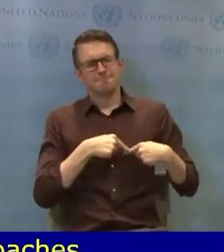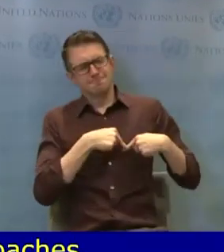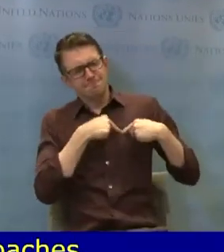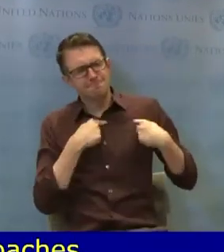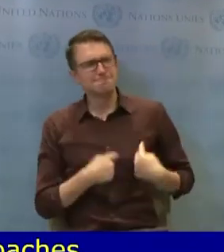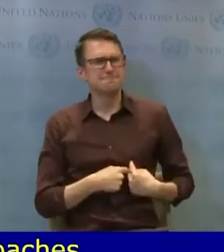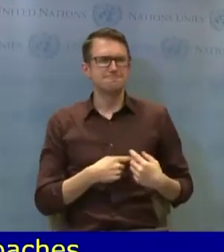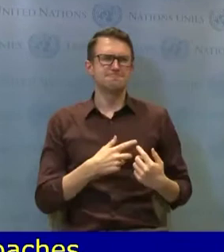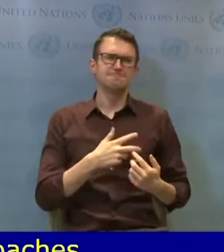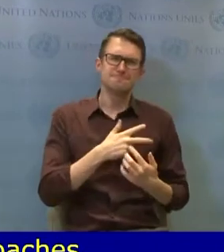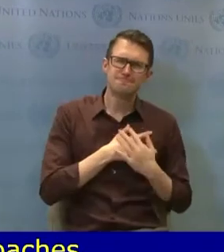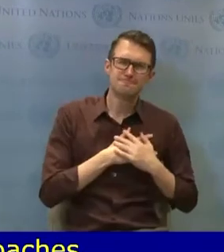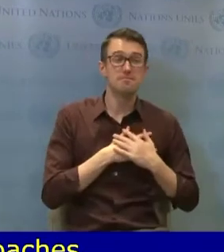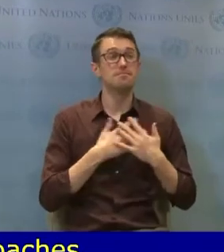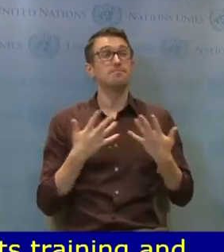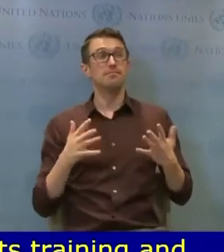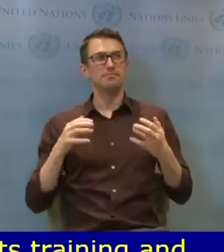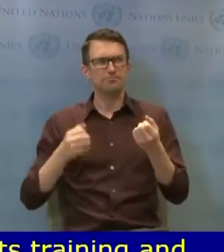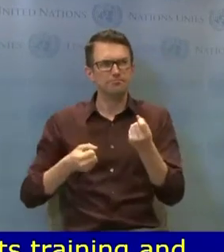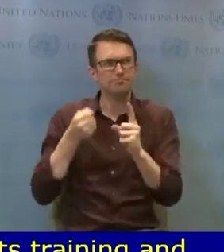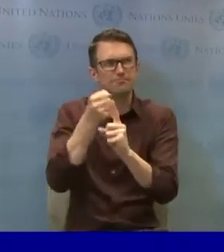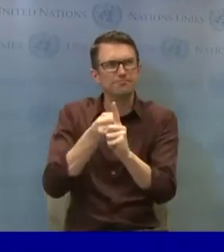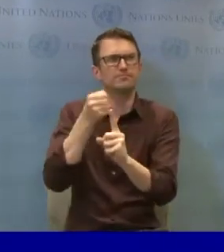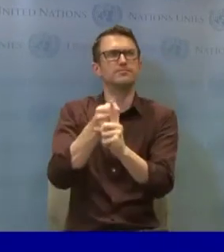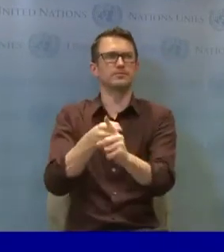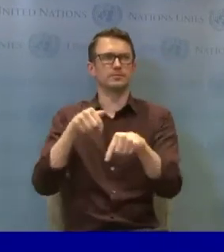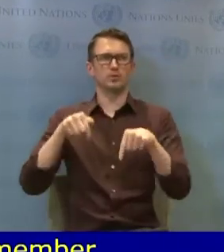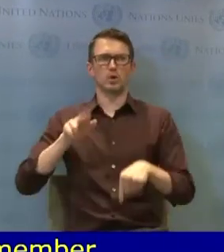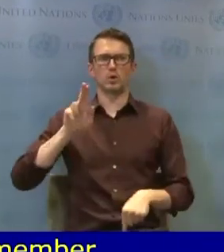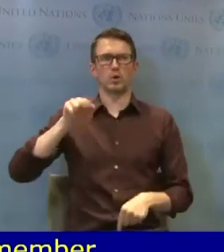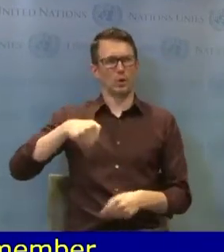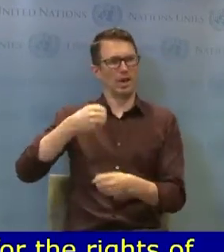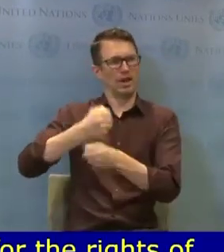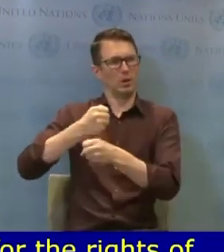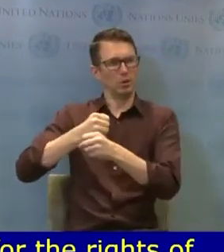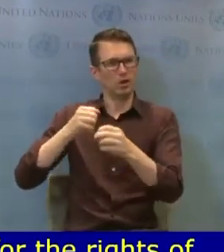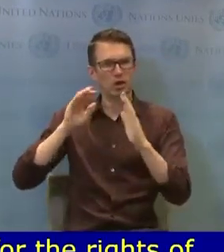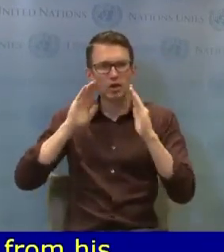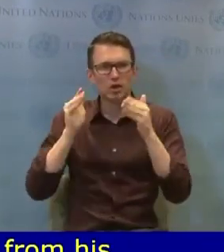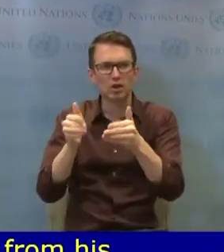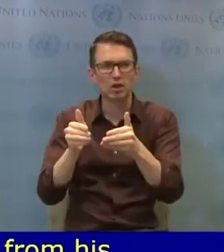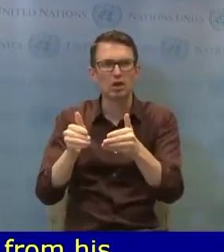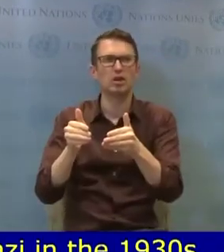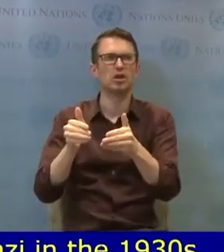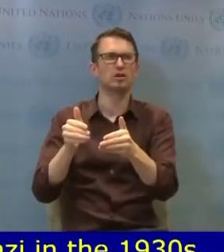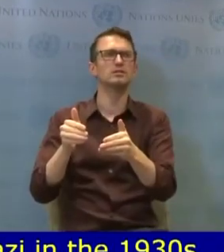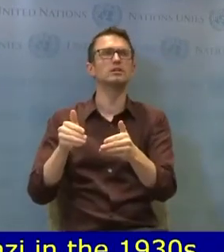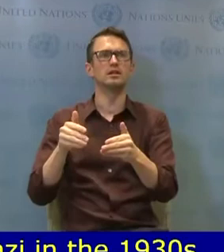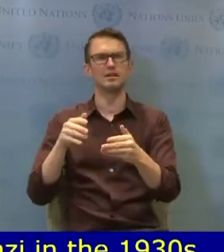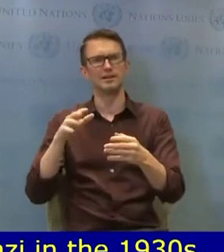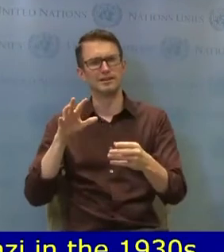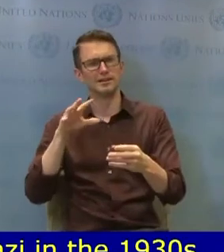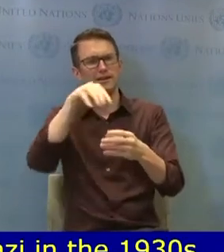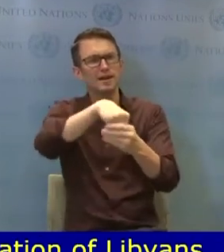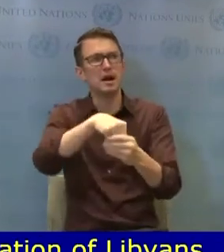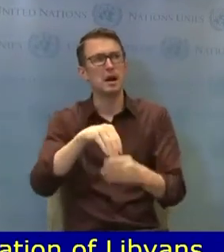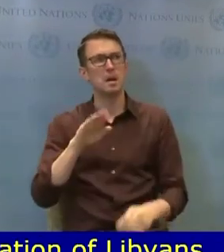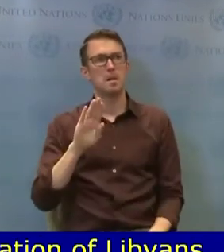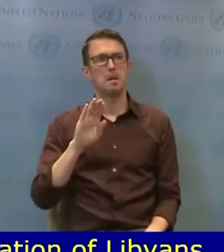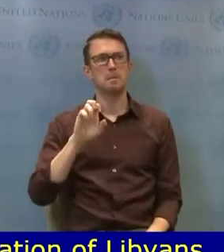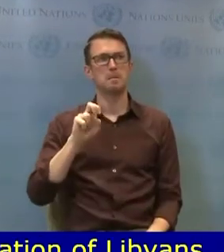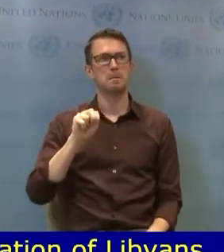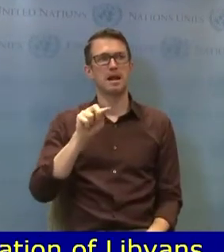a large population of Libyans with war-induced disabilities without access to proper care. Like most countries at the